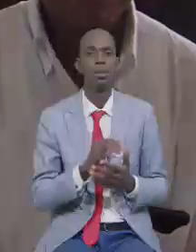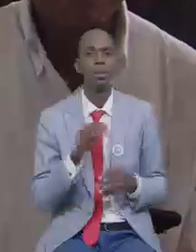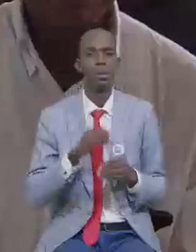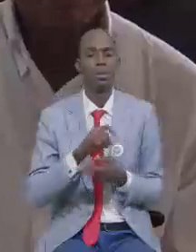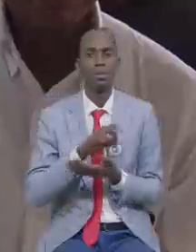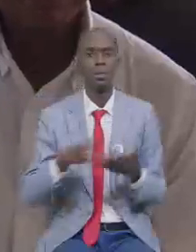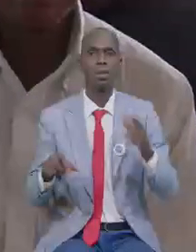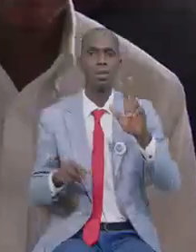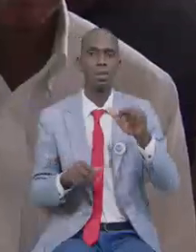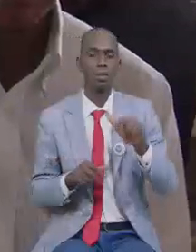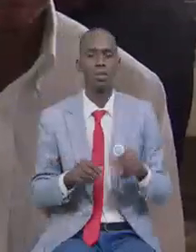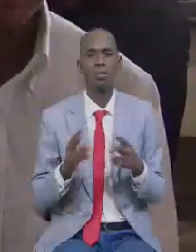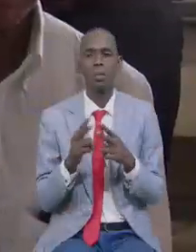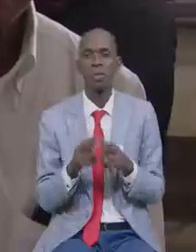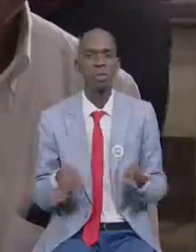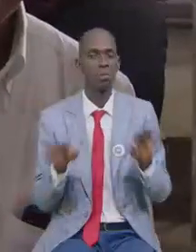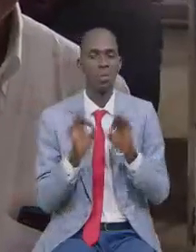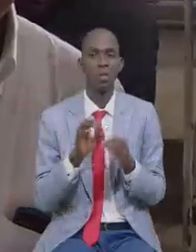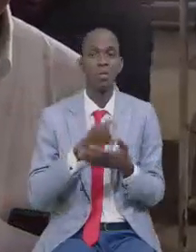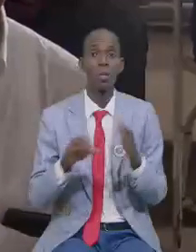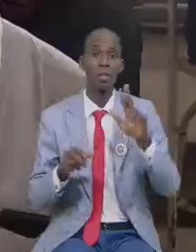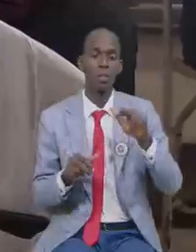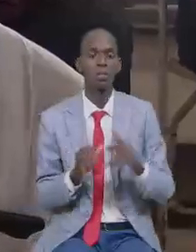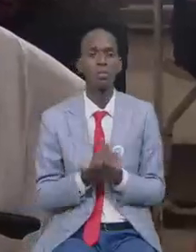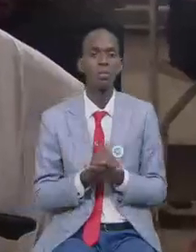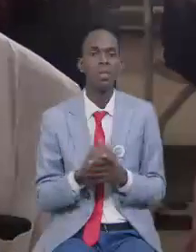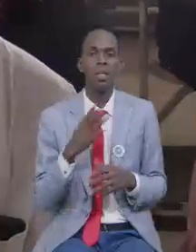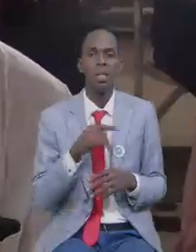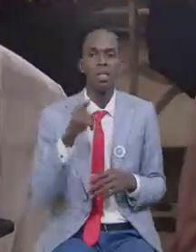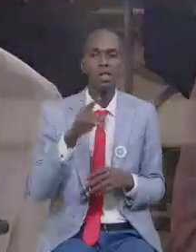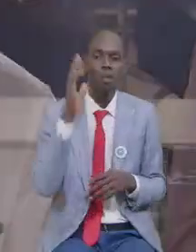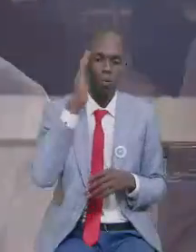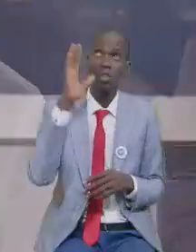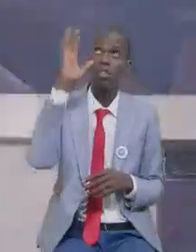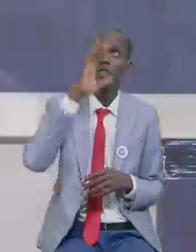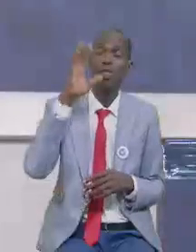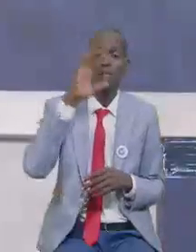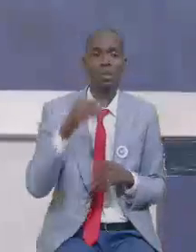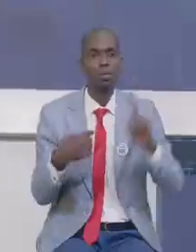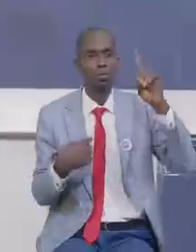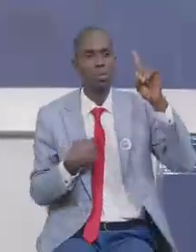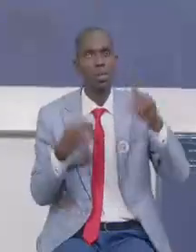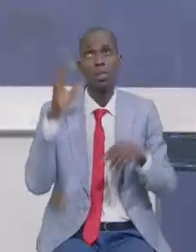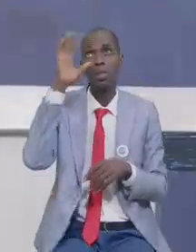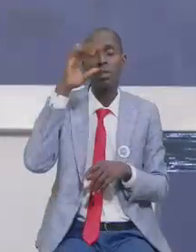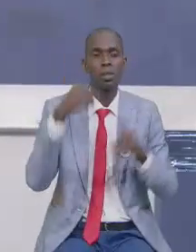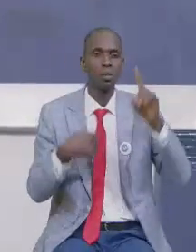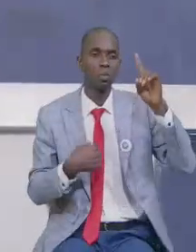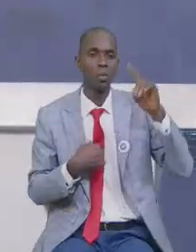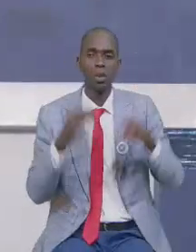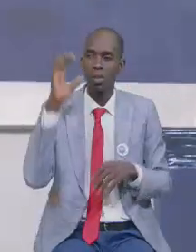13, very important verse 13, ye shall seek me, seek me, seek